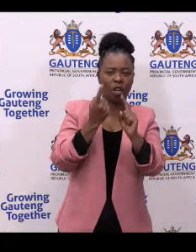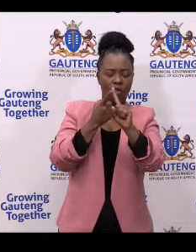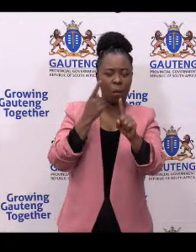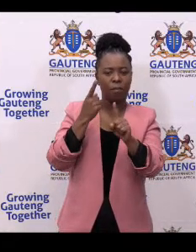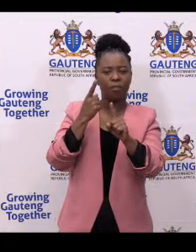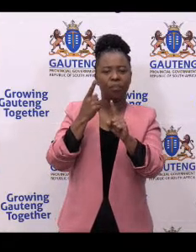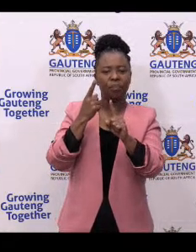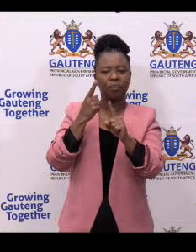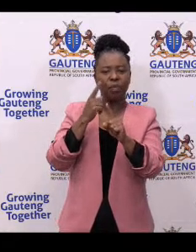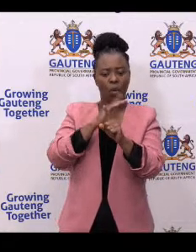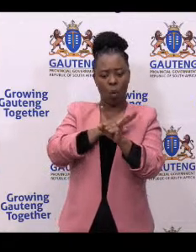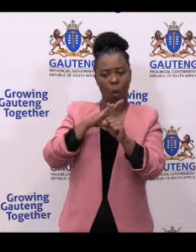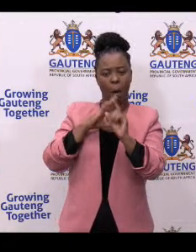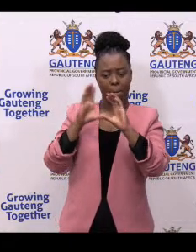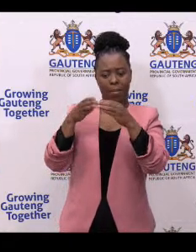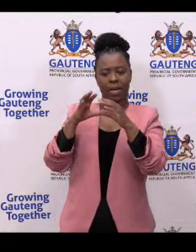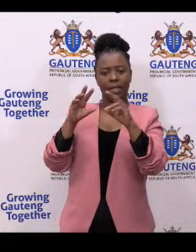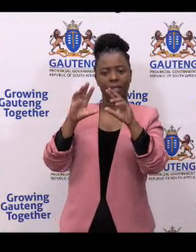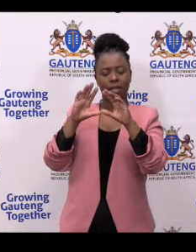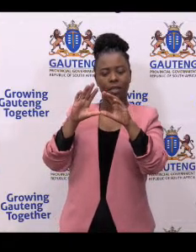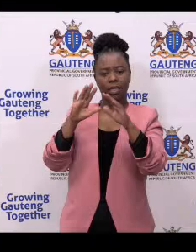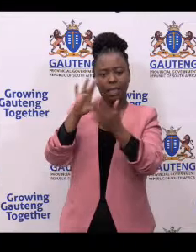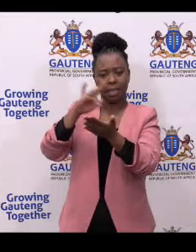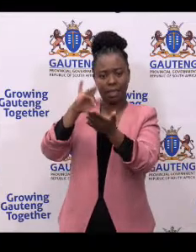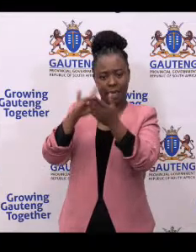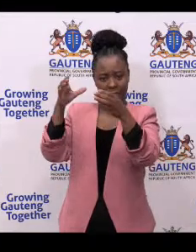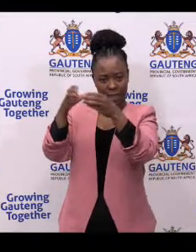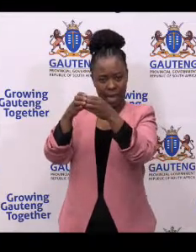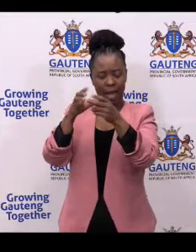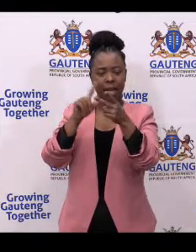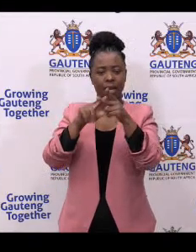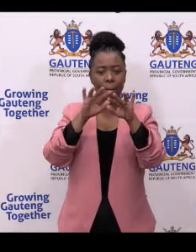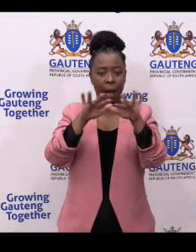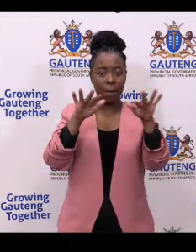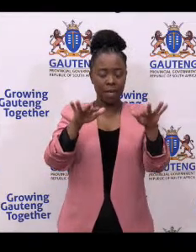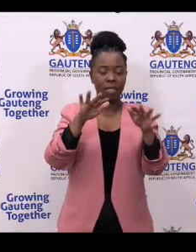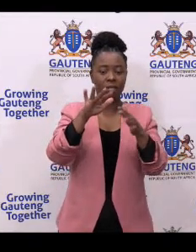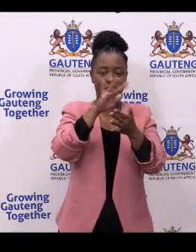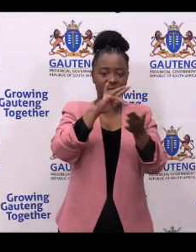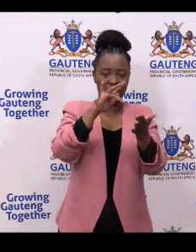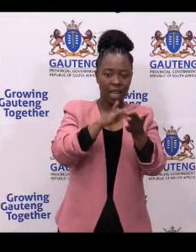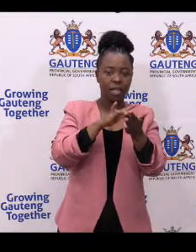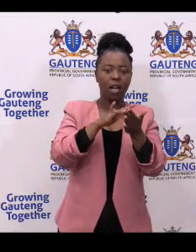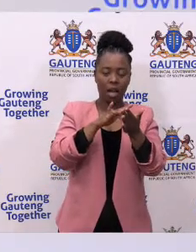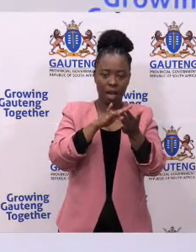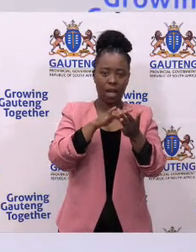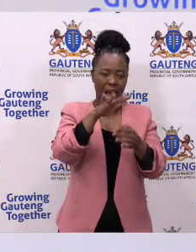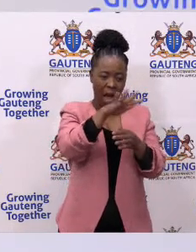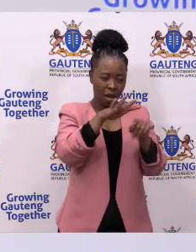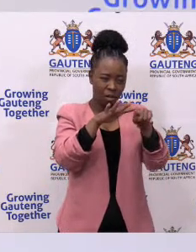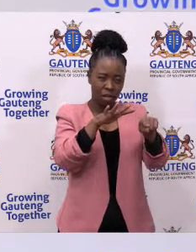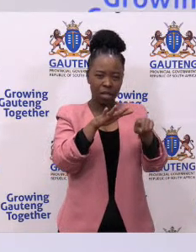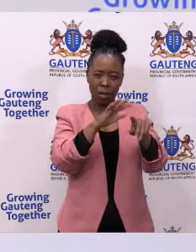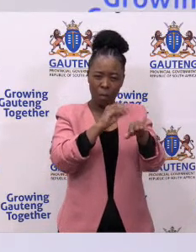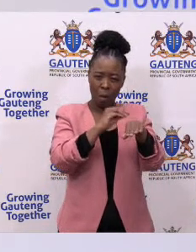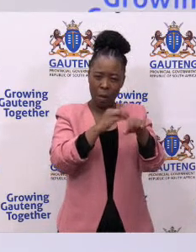center of the public health response to visit one of the areas which we found to be very